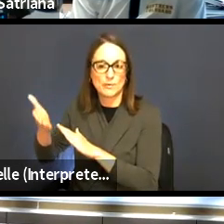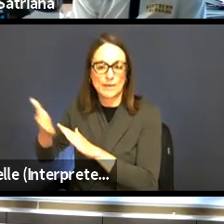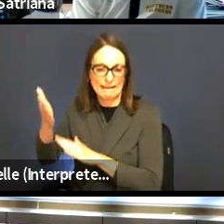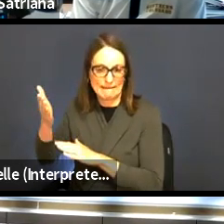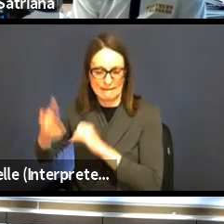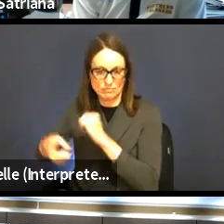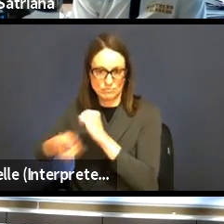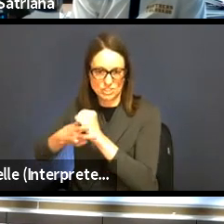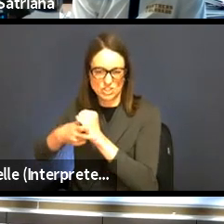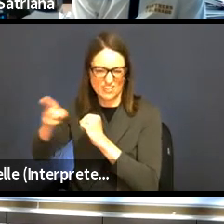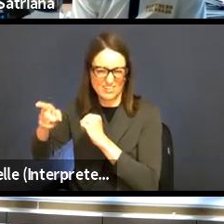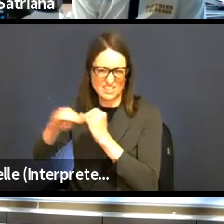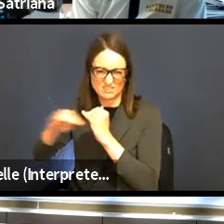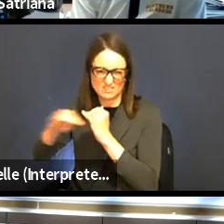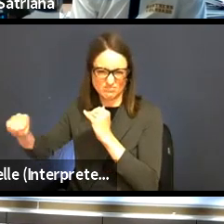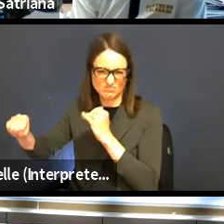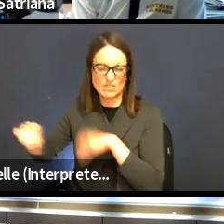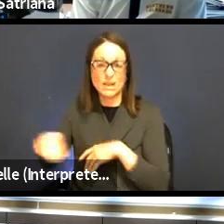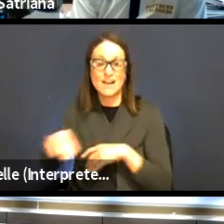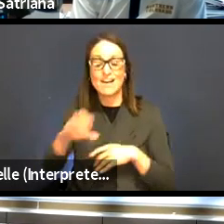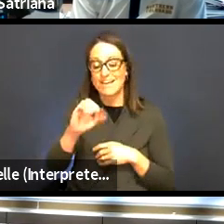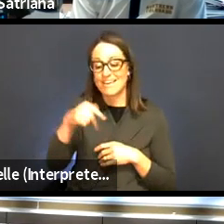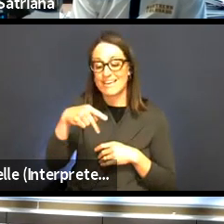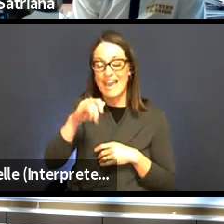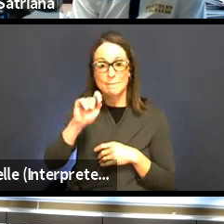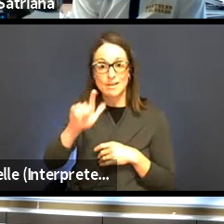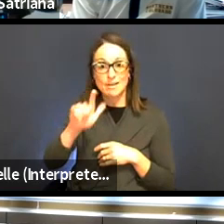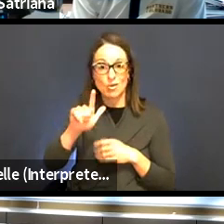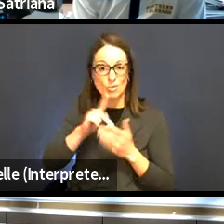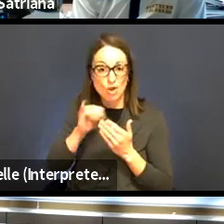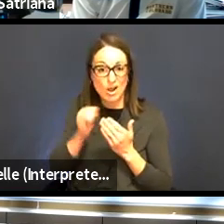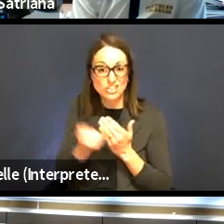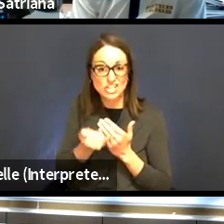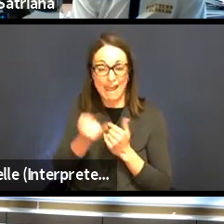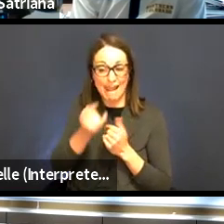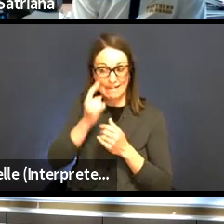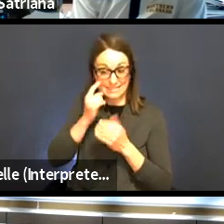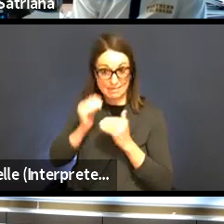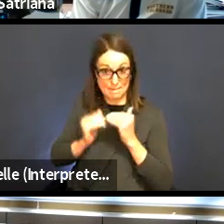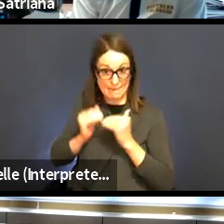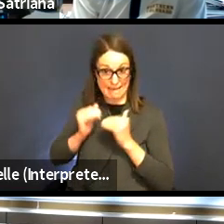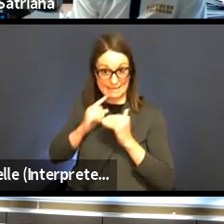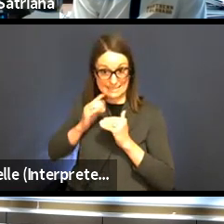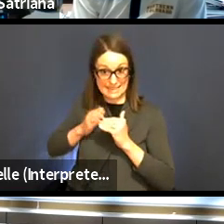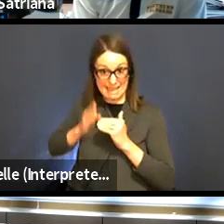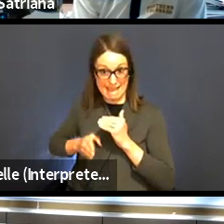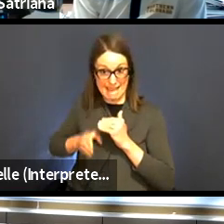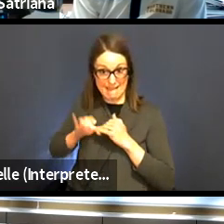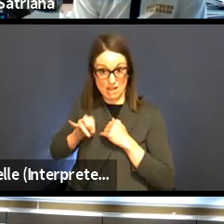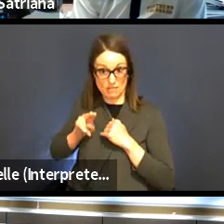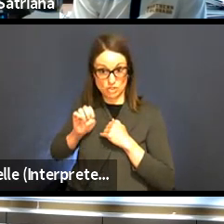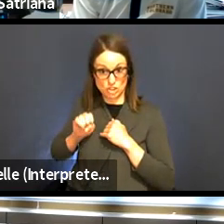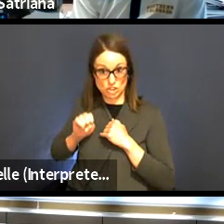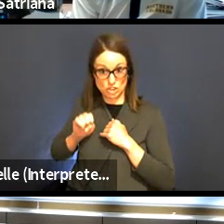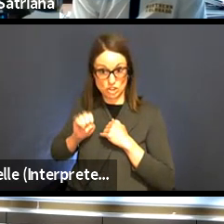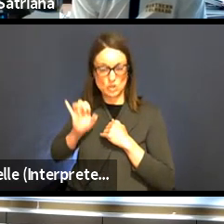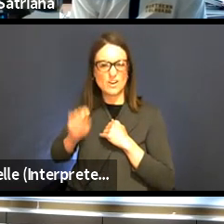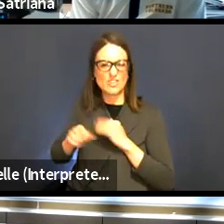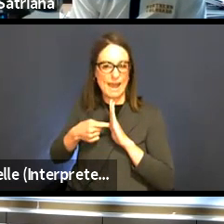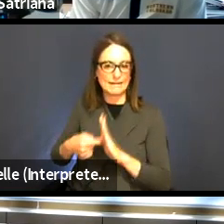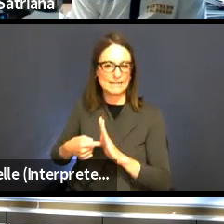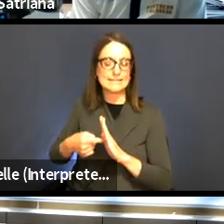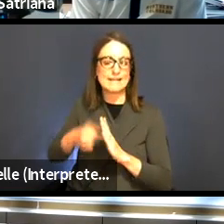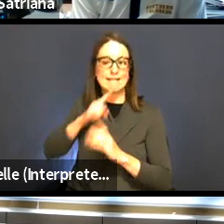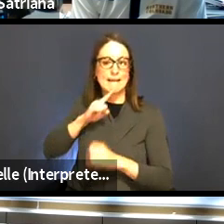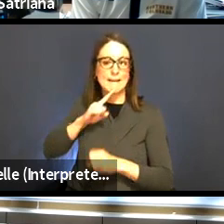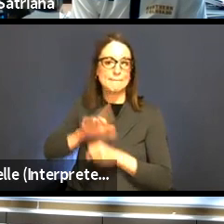capital projects, the balance at the end of June represents the committed projects